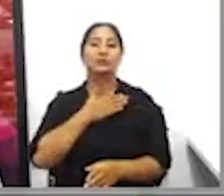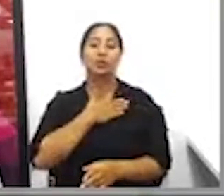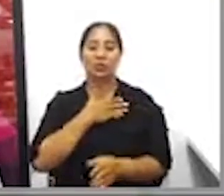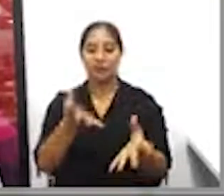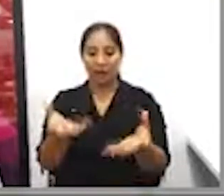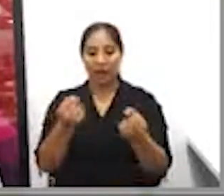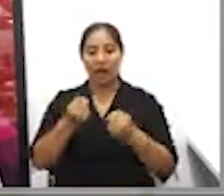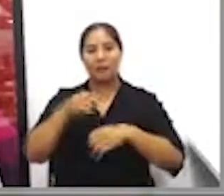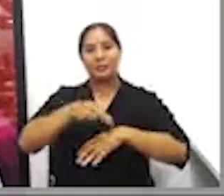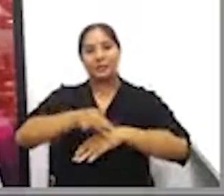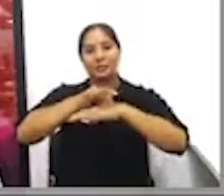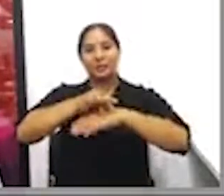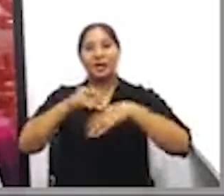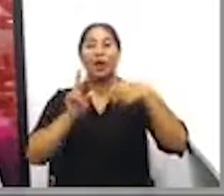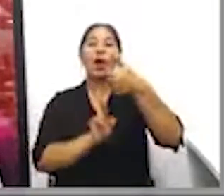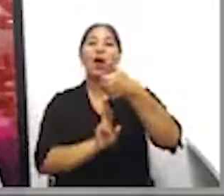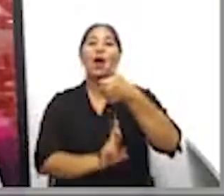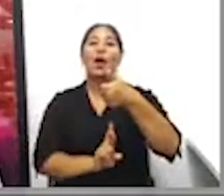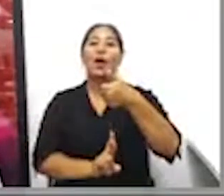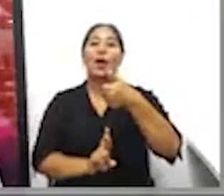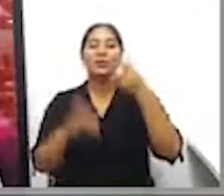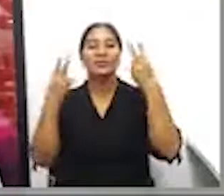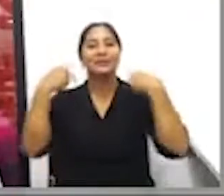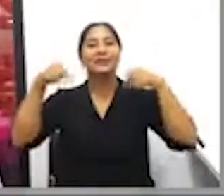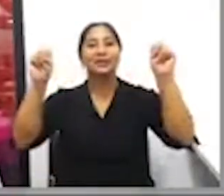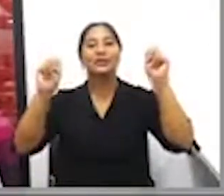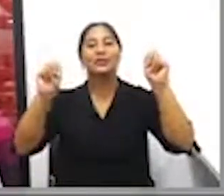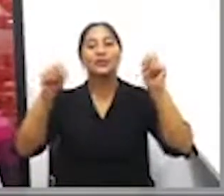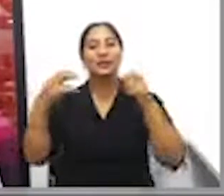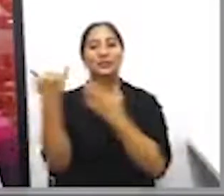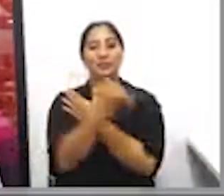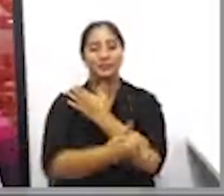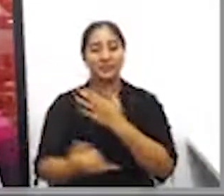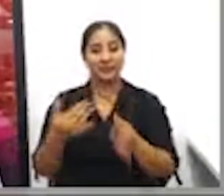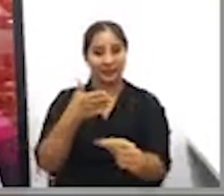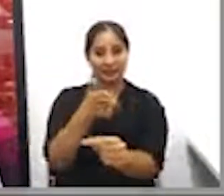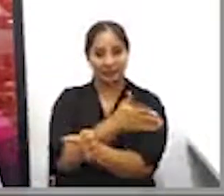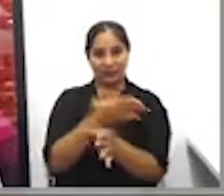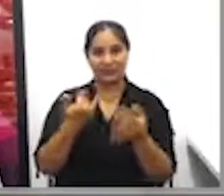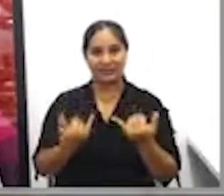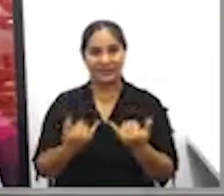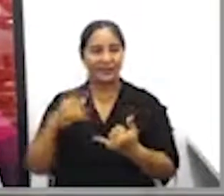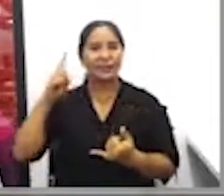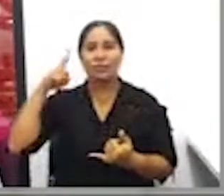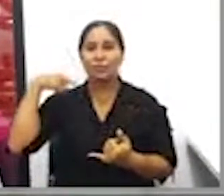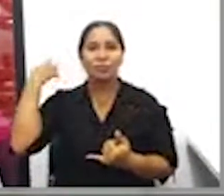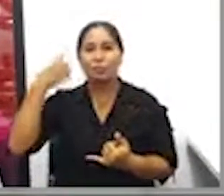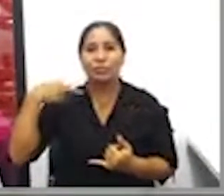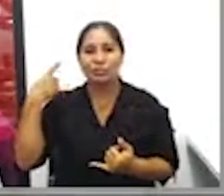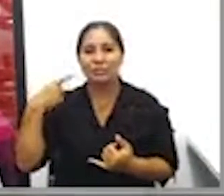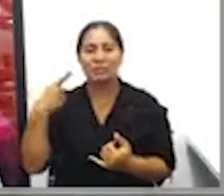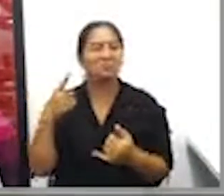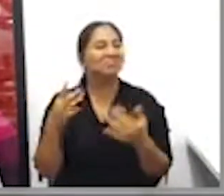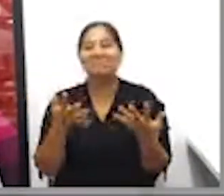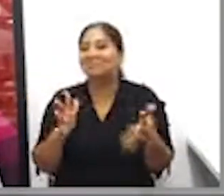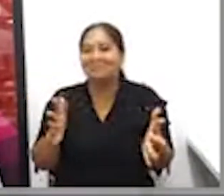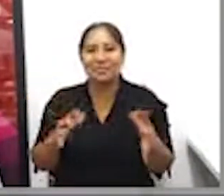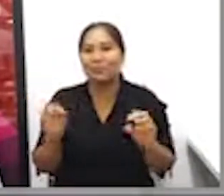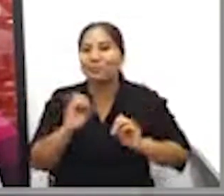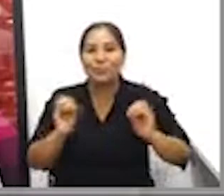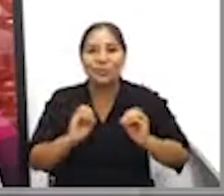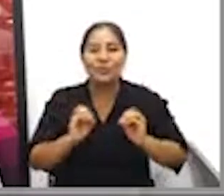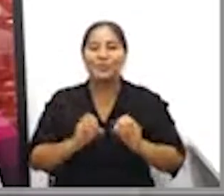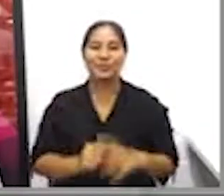no woman had ever gotten that job. So my getting it means all of the guys who thought that job belonged to